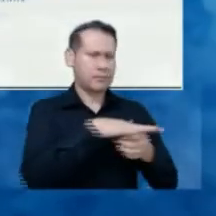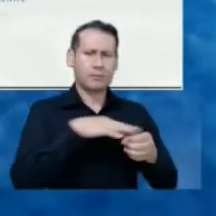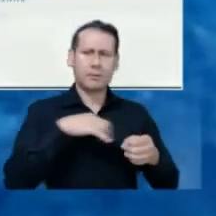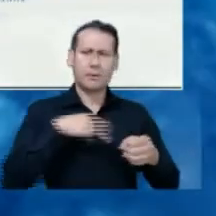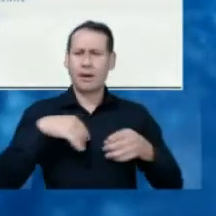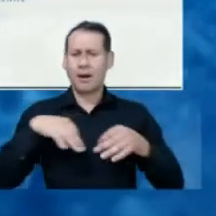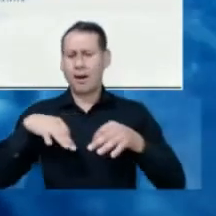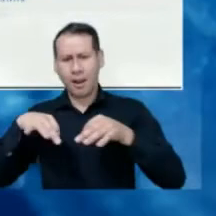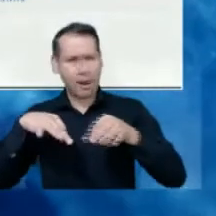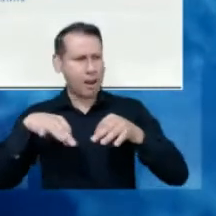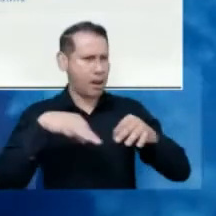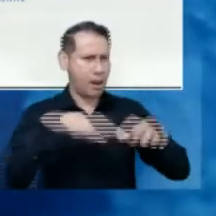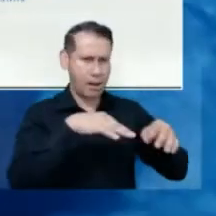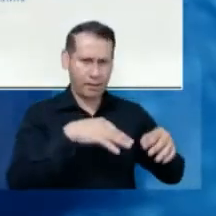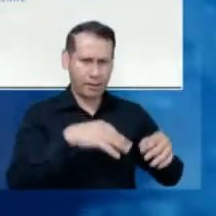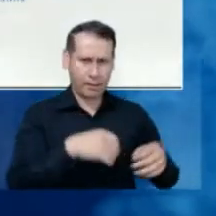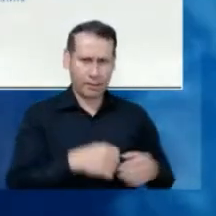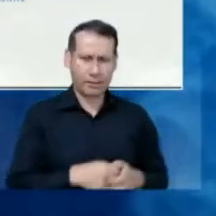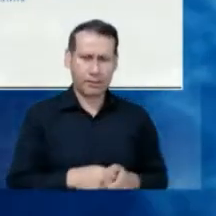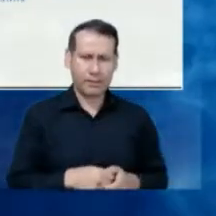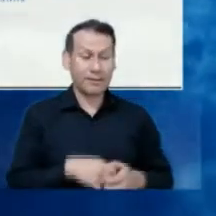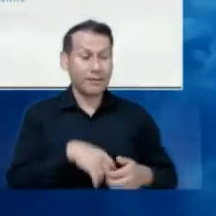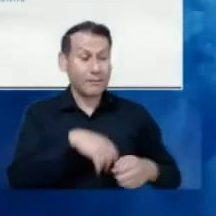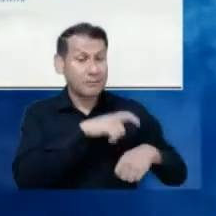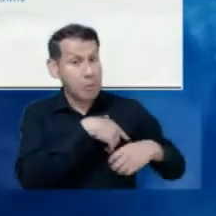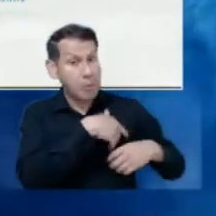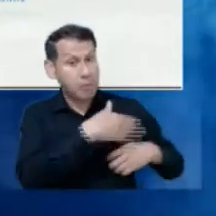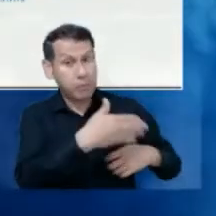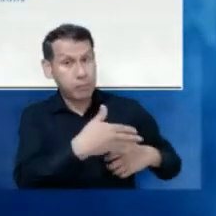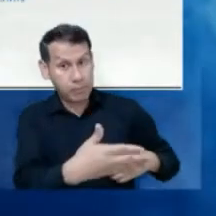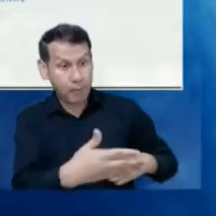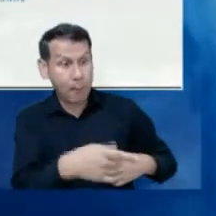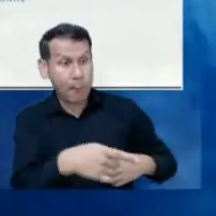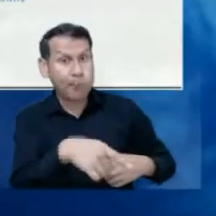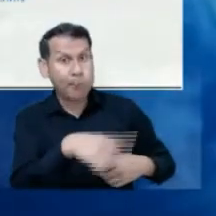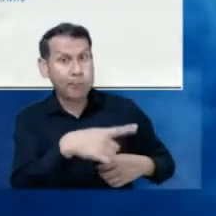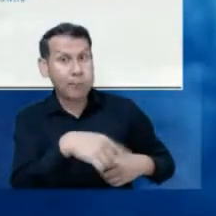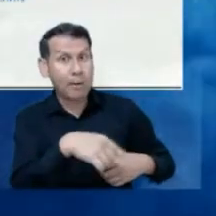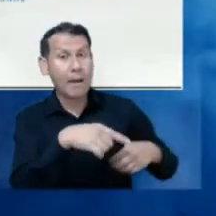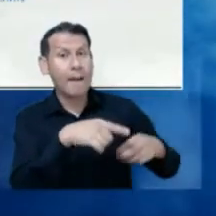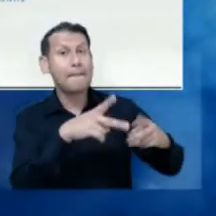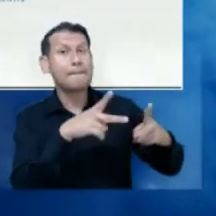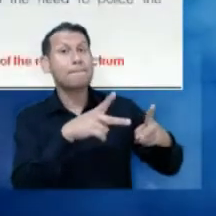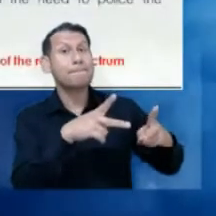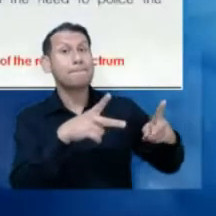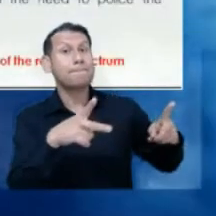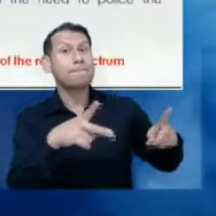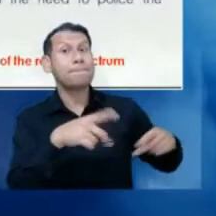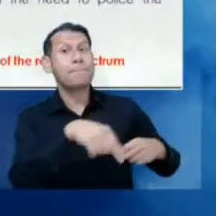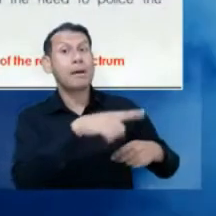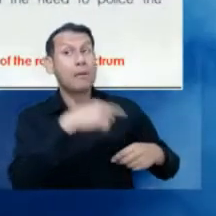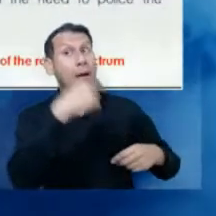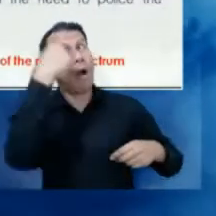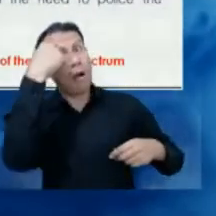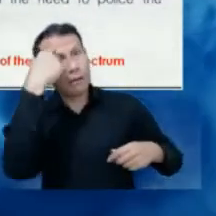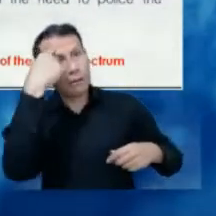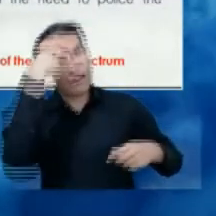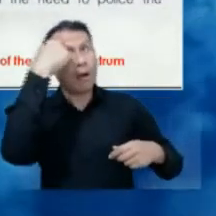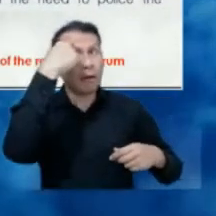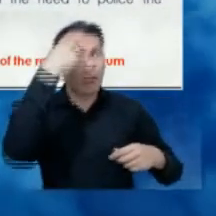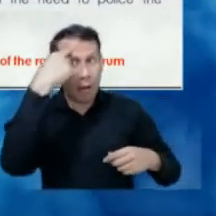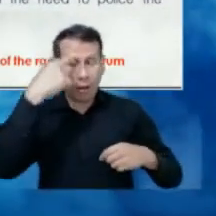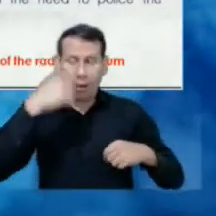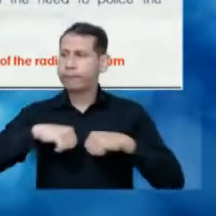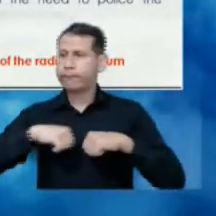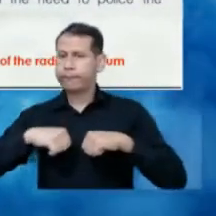the regulations that they have to apply. So really securing frequencies is really something which is for